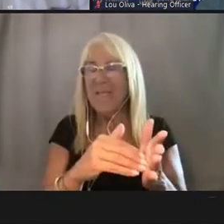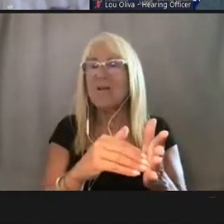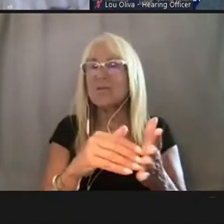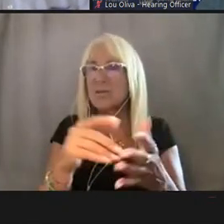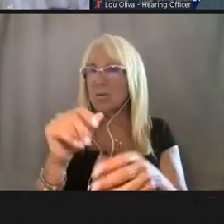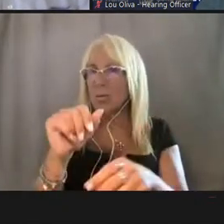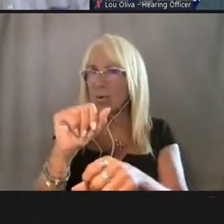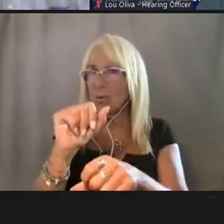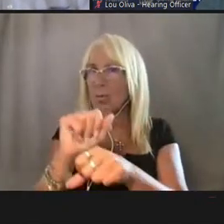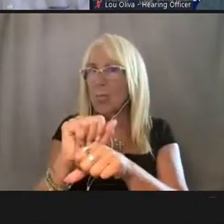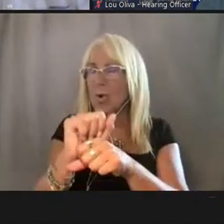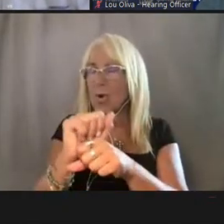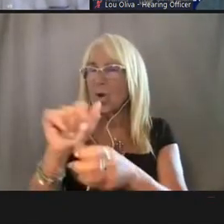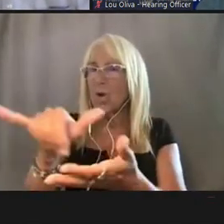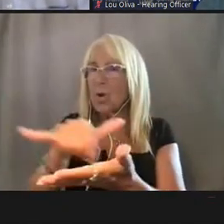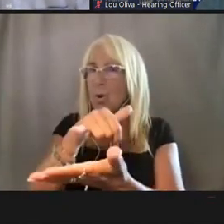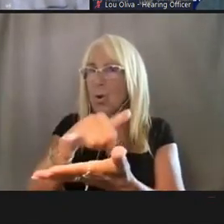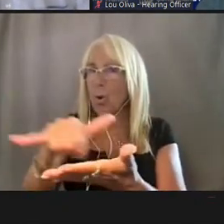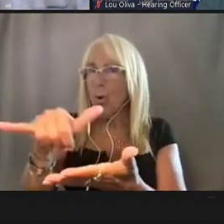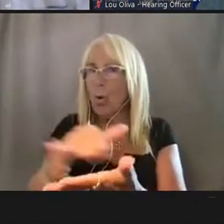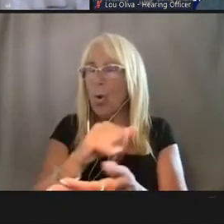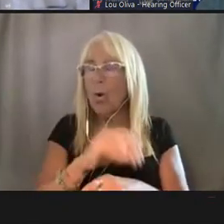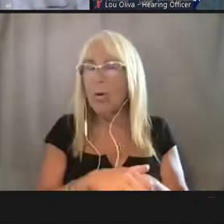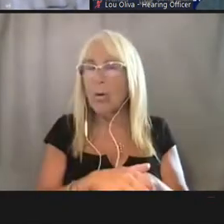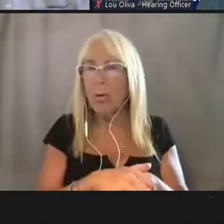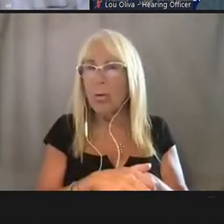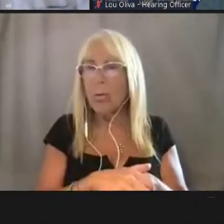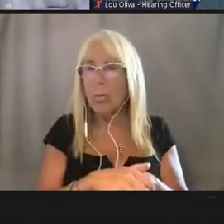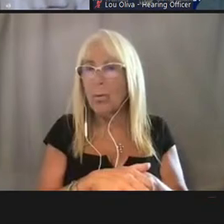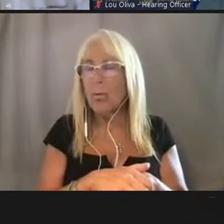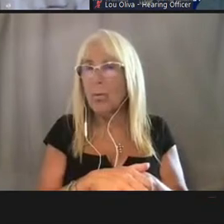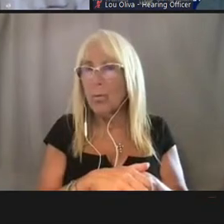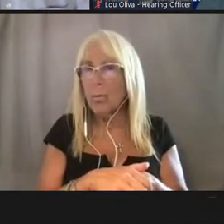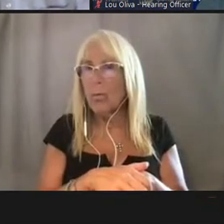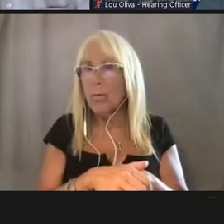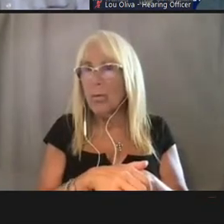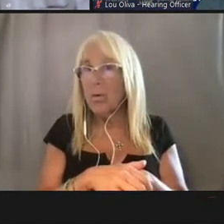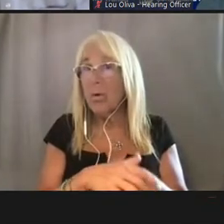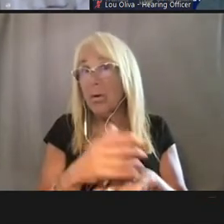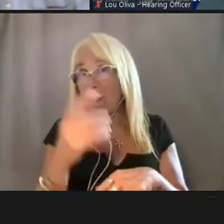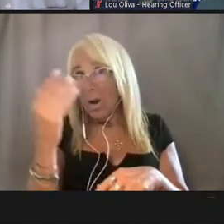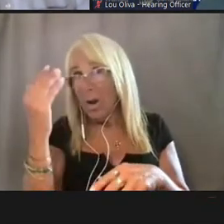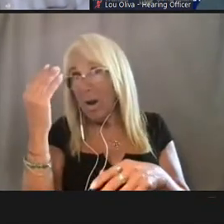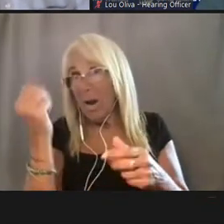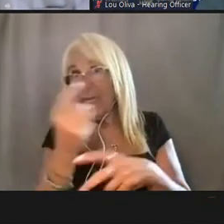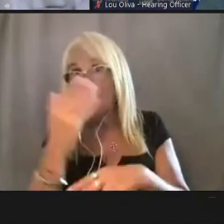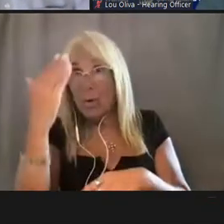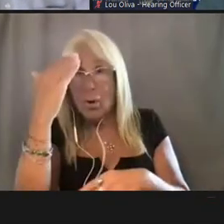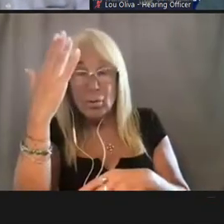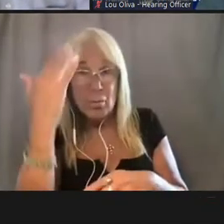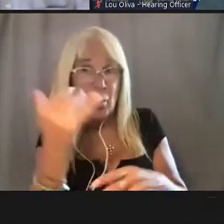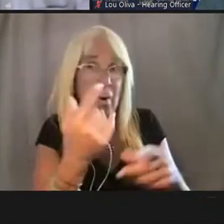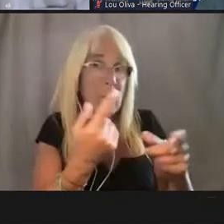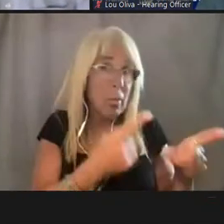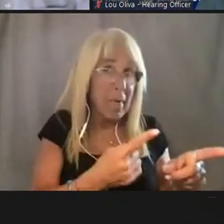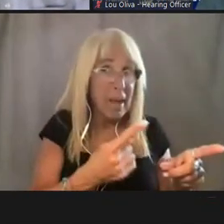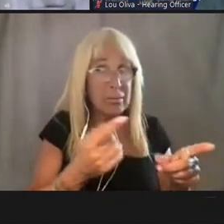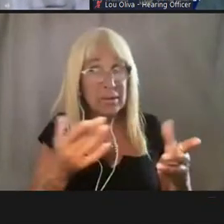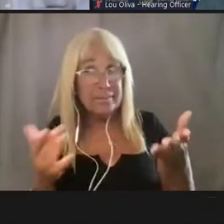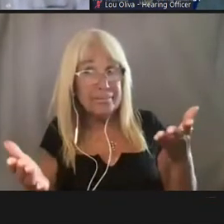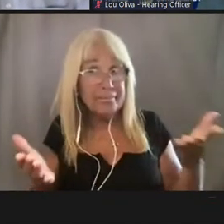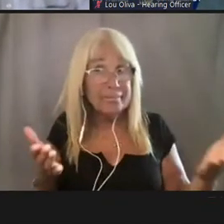Yorkers or do you I think everybody knows why and what happened I'm not going to go there